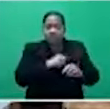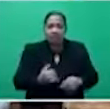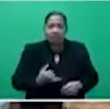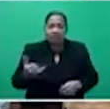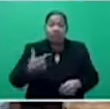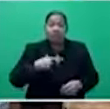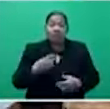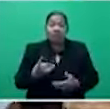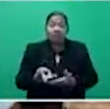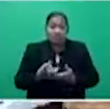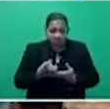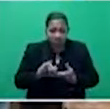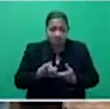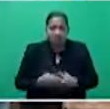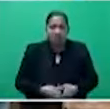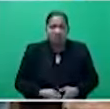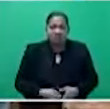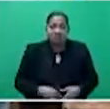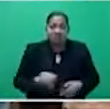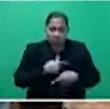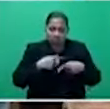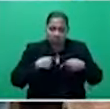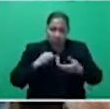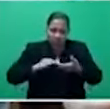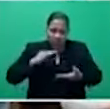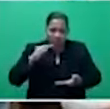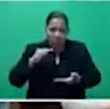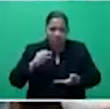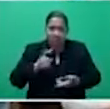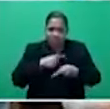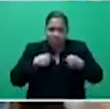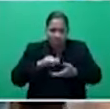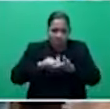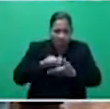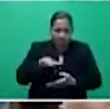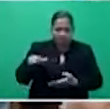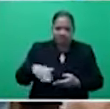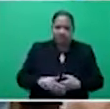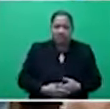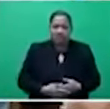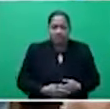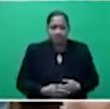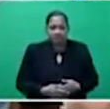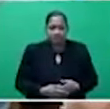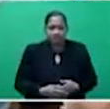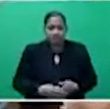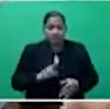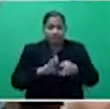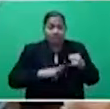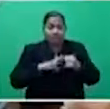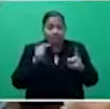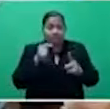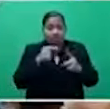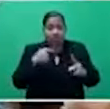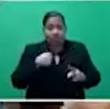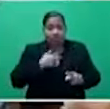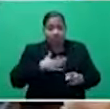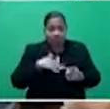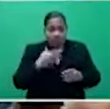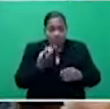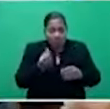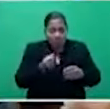We've increased that so we can retain them. Mr. Speaker, sir, the last point that I'd also like to make, sir, a couple of last